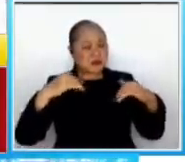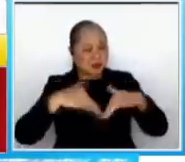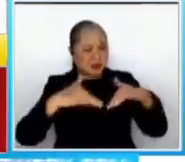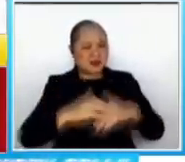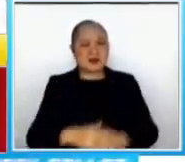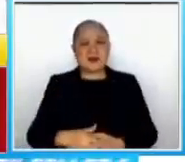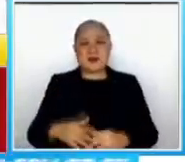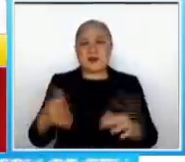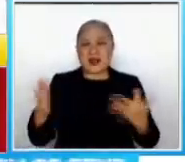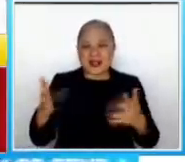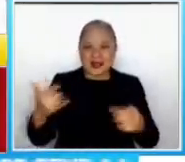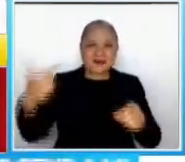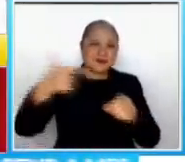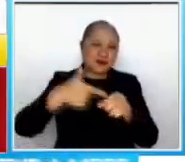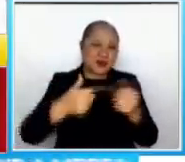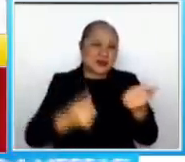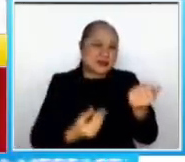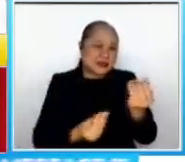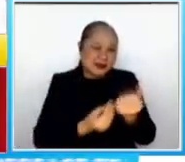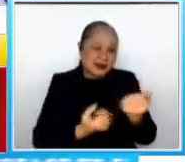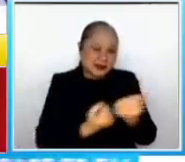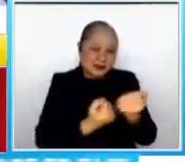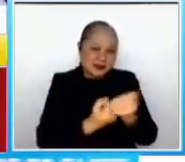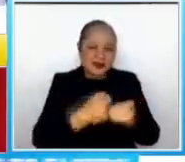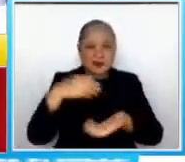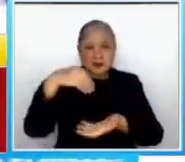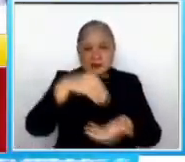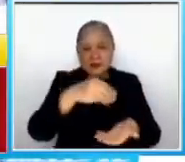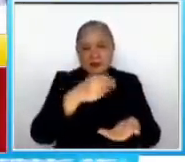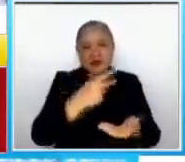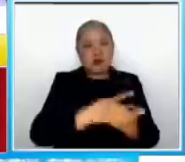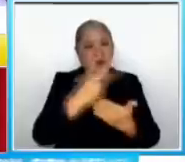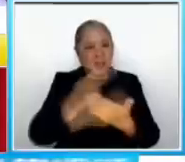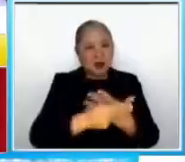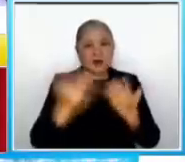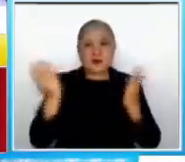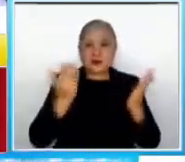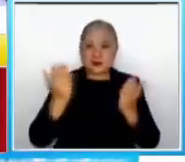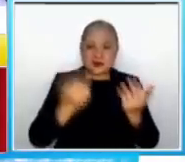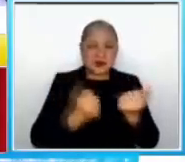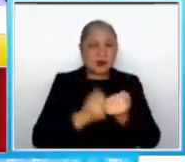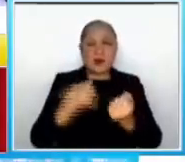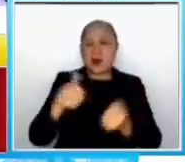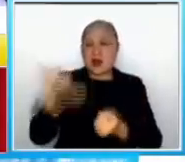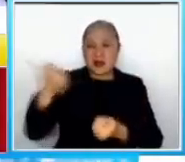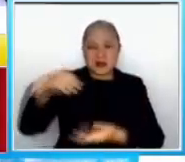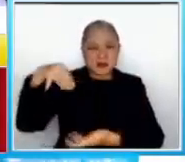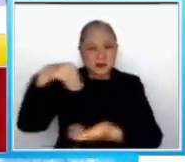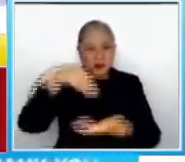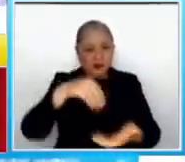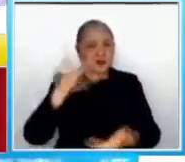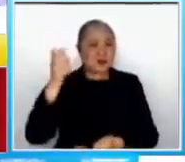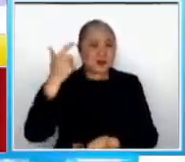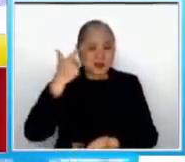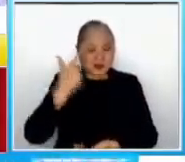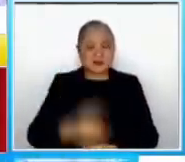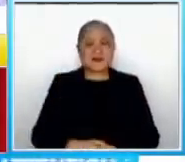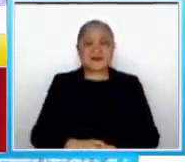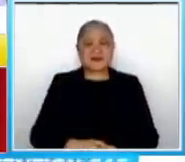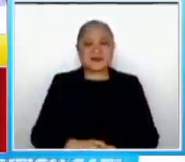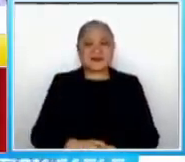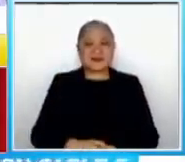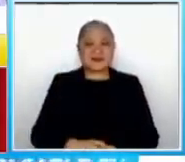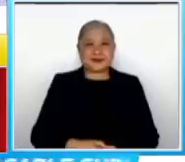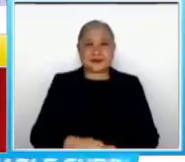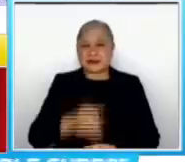kasing fuel subsidy program, walang service contracting program, walang ibang ayuda na binigay yung government It's not the